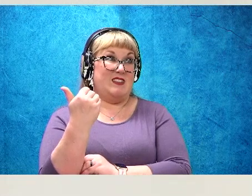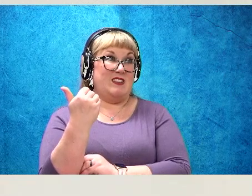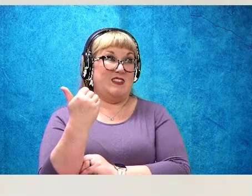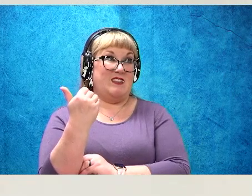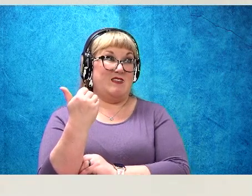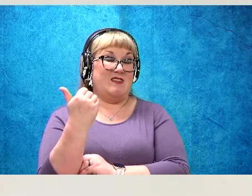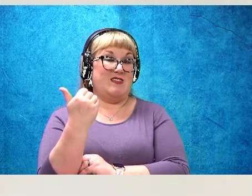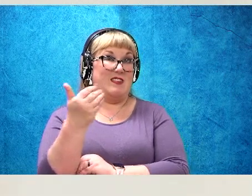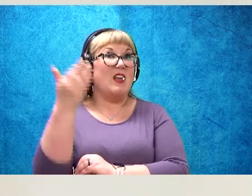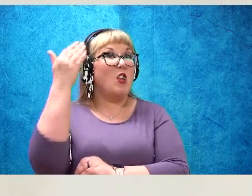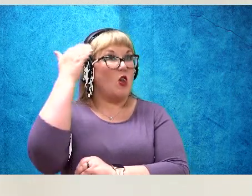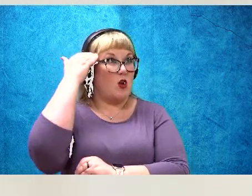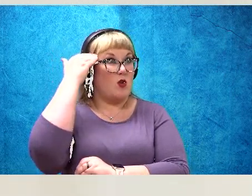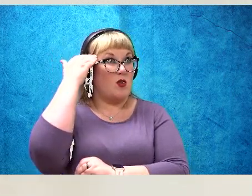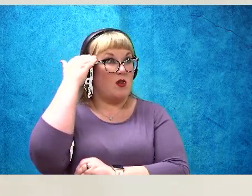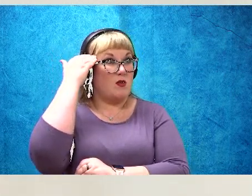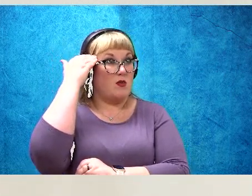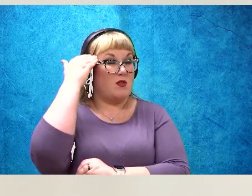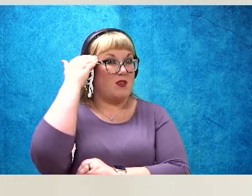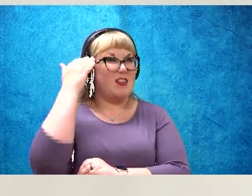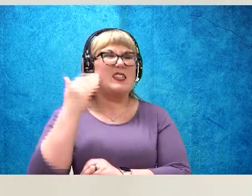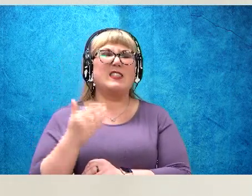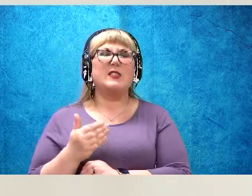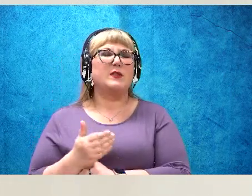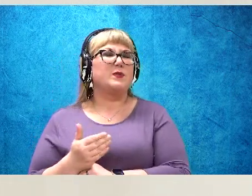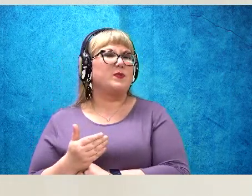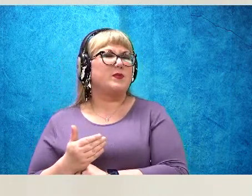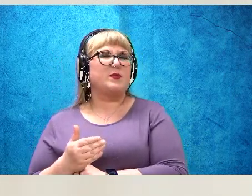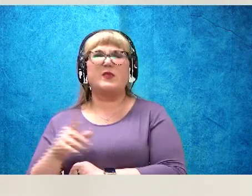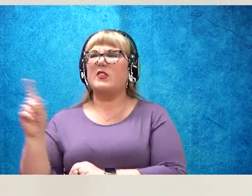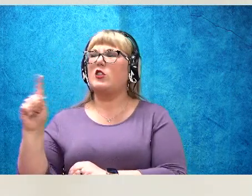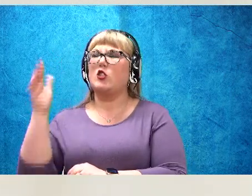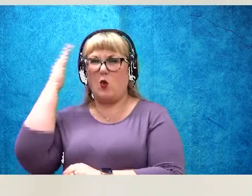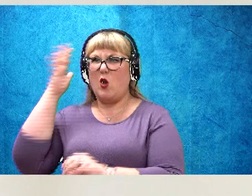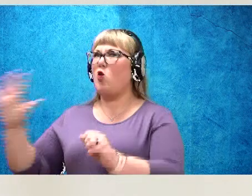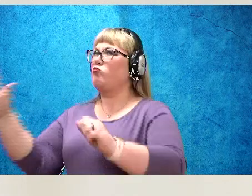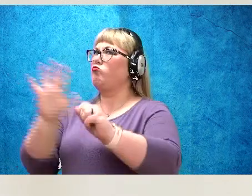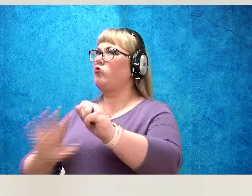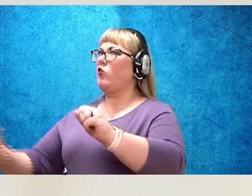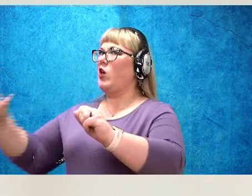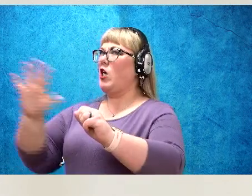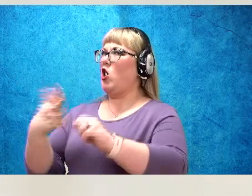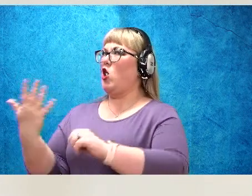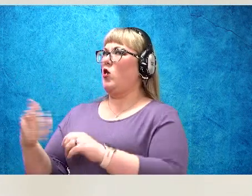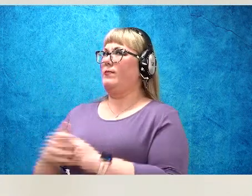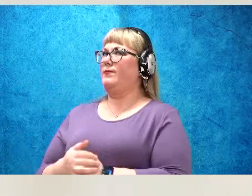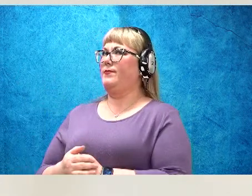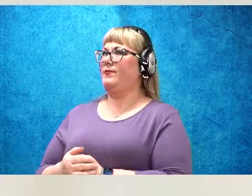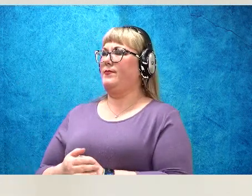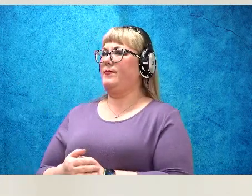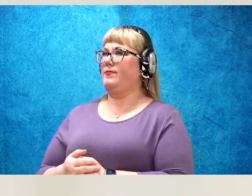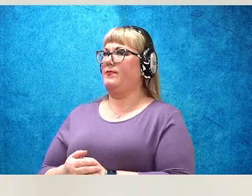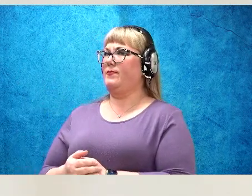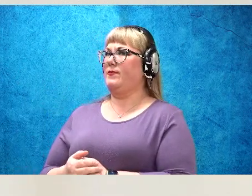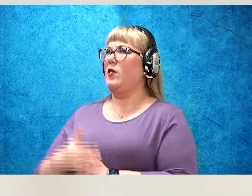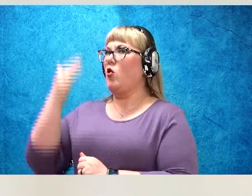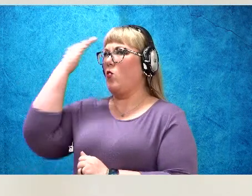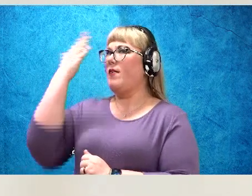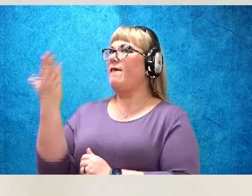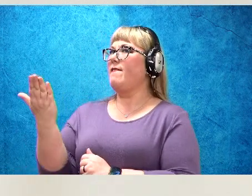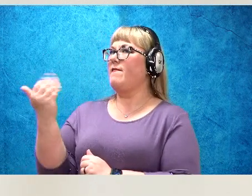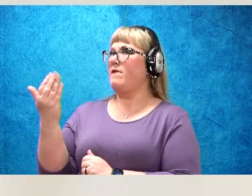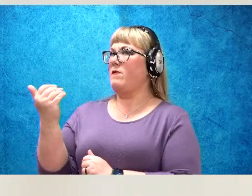I know it's our a teen number, so it's going to go somewhere here in the teens. And we know that 15